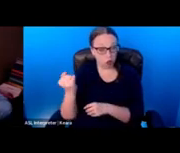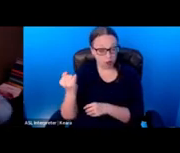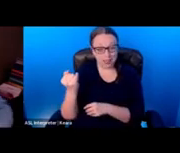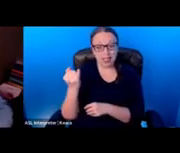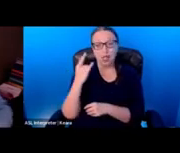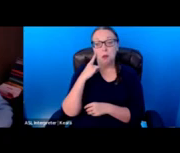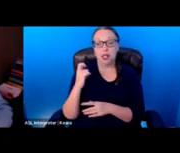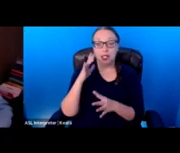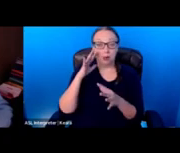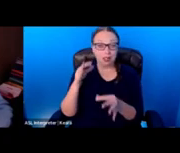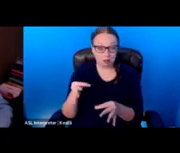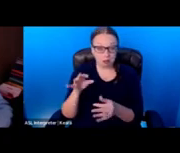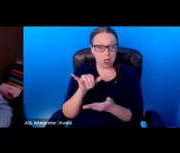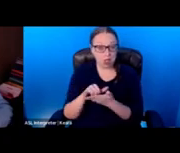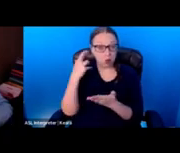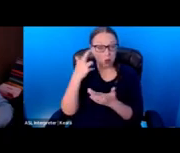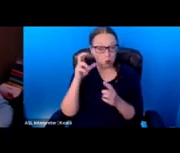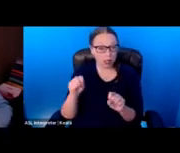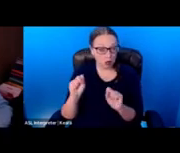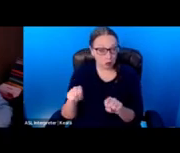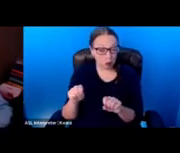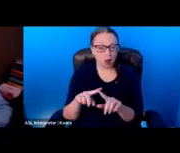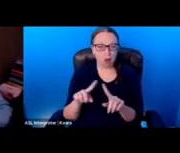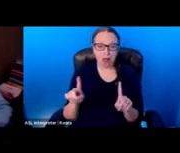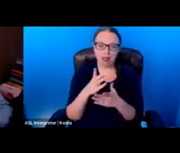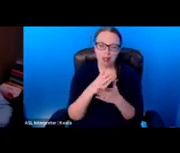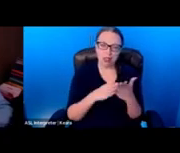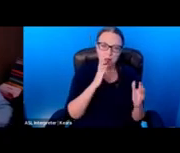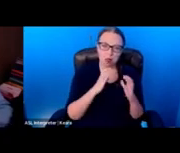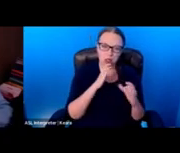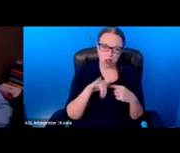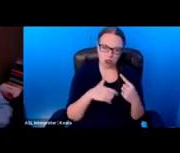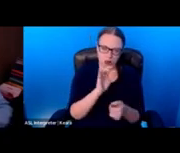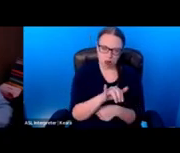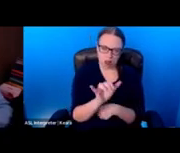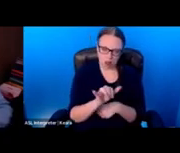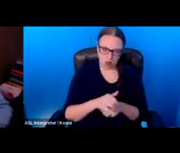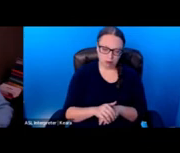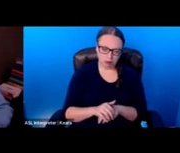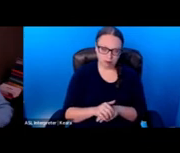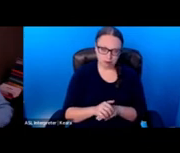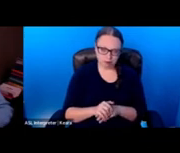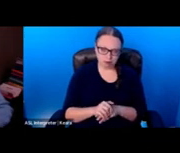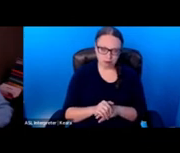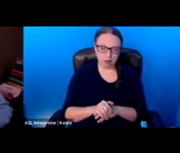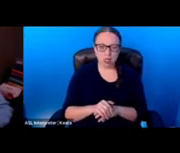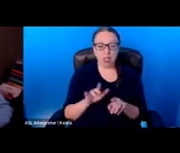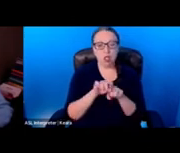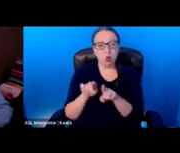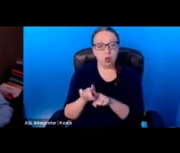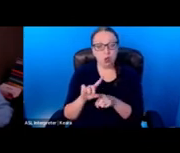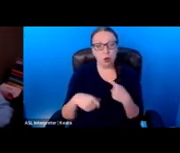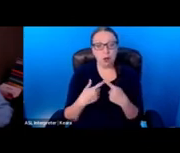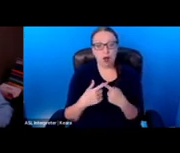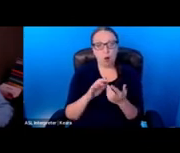it was determined that that was reasonable and customary. But there's some conversations around that as well. It also is about being a good